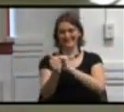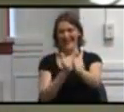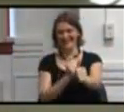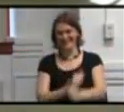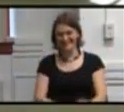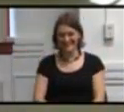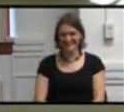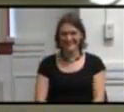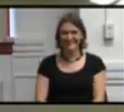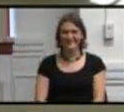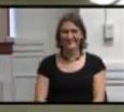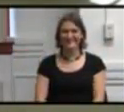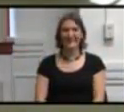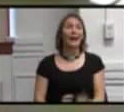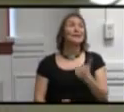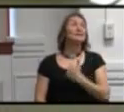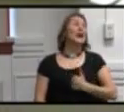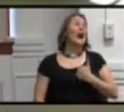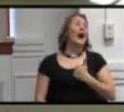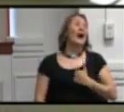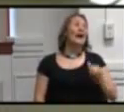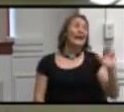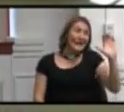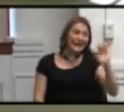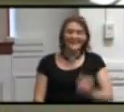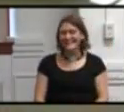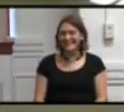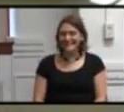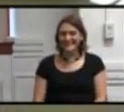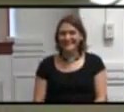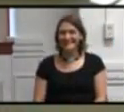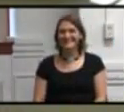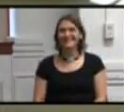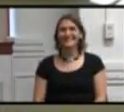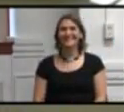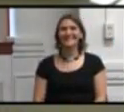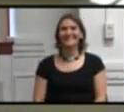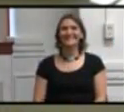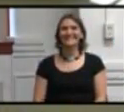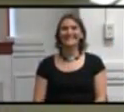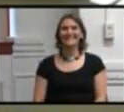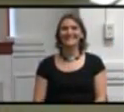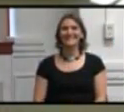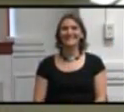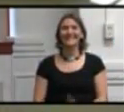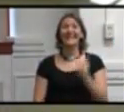5-0. All right. Sorry, next item on the